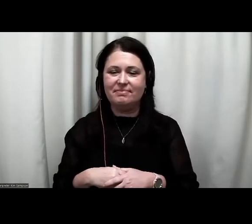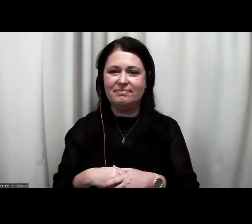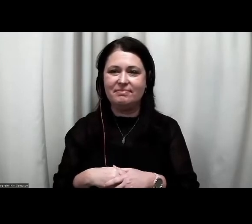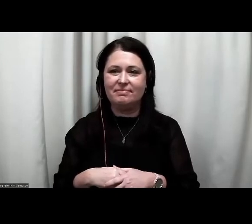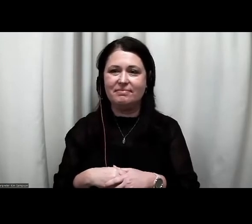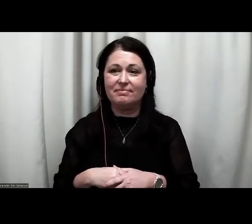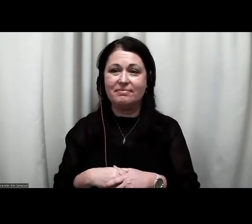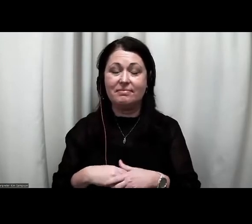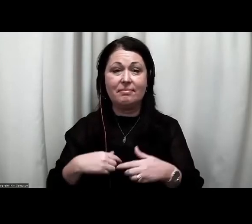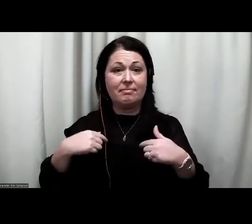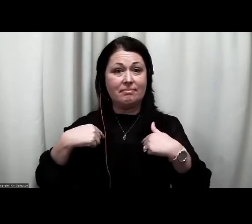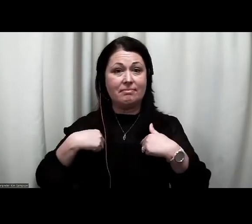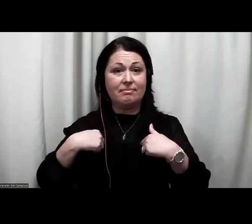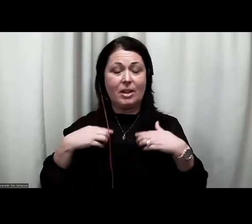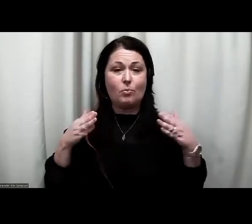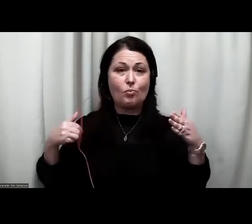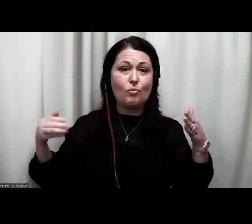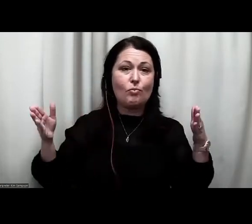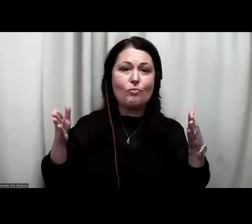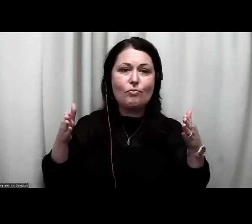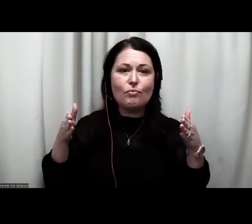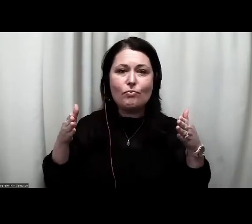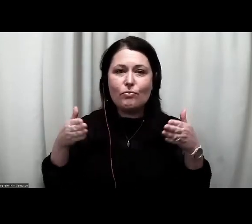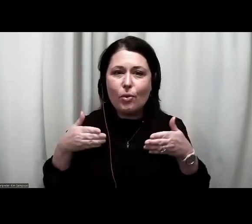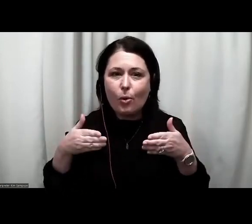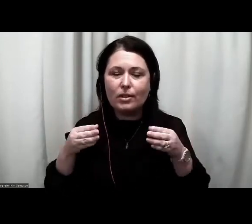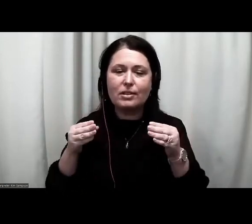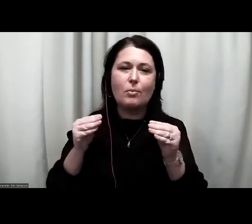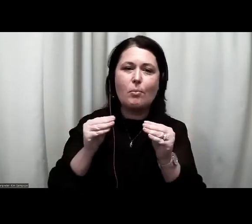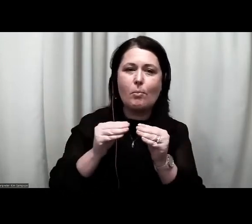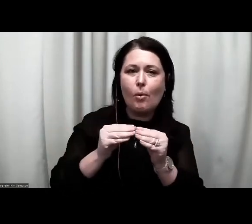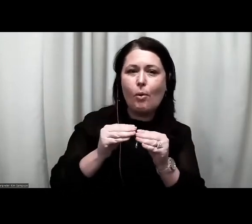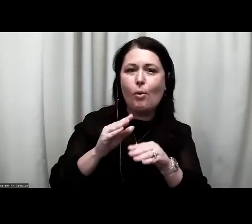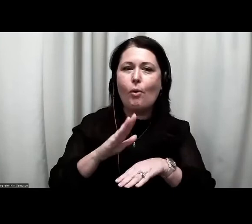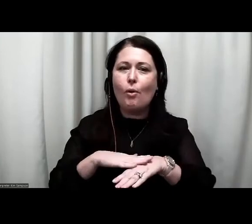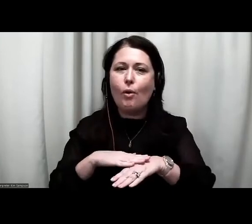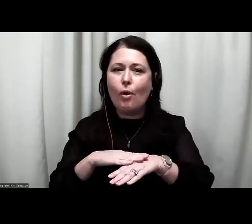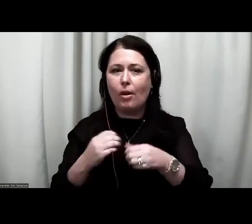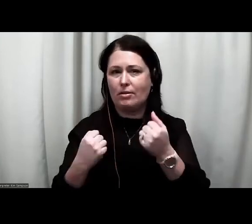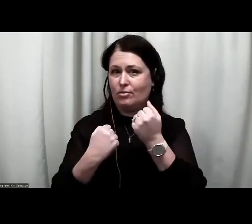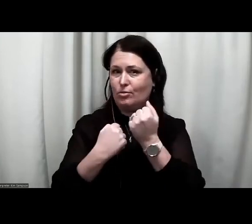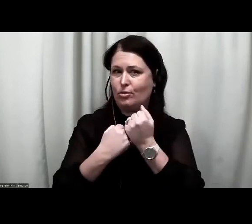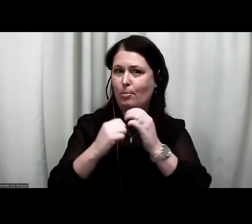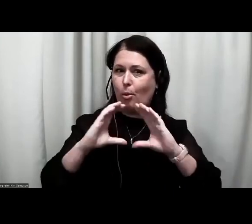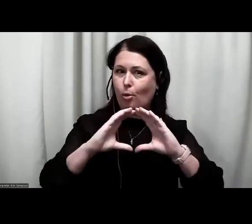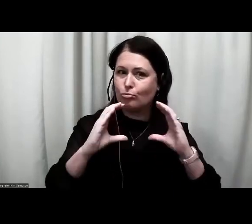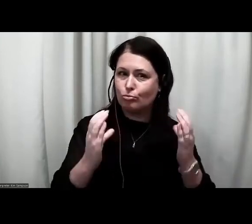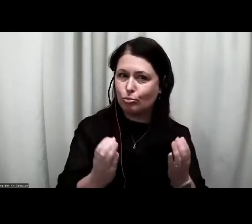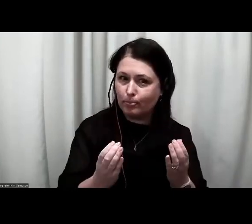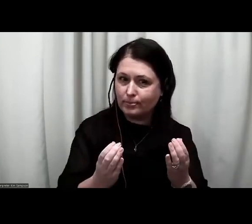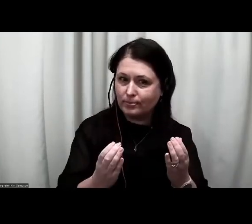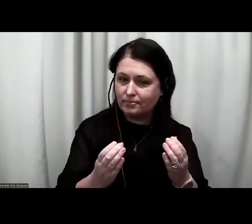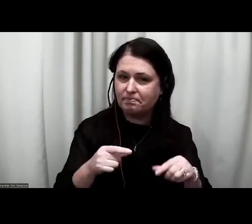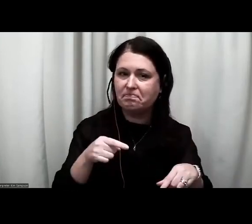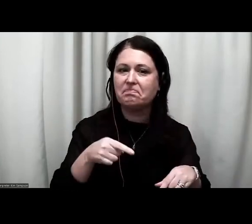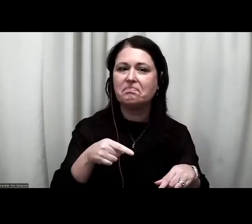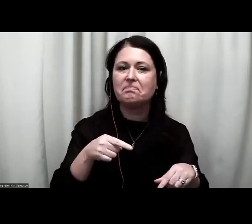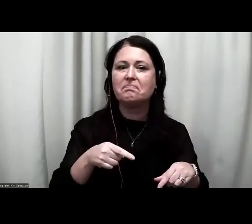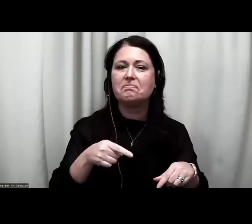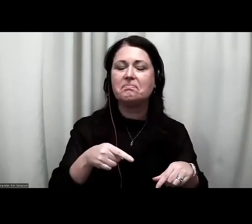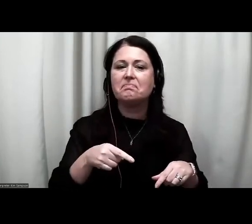So I'm going to focus more on support groups as